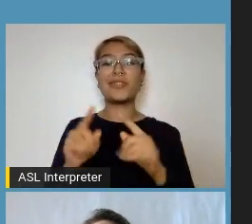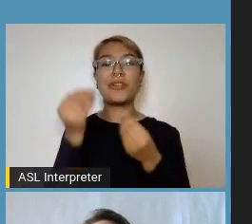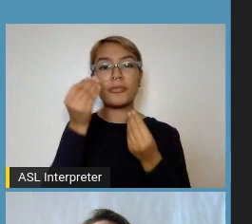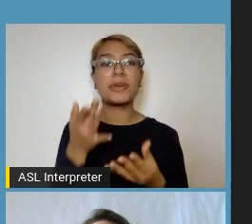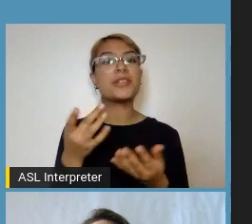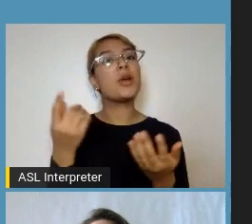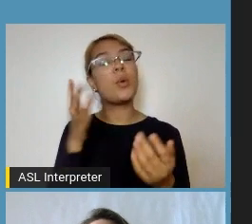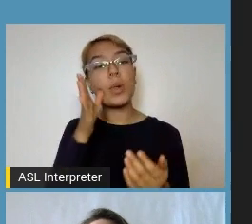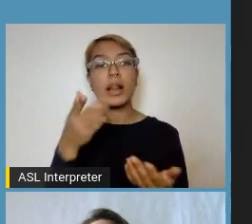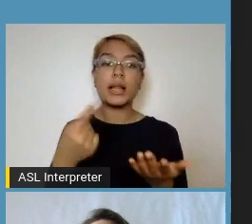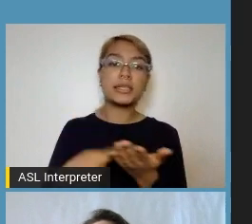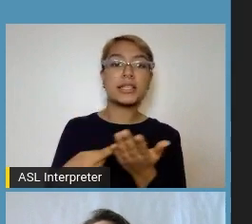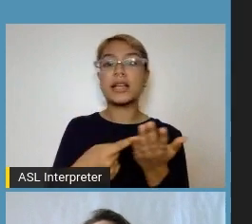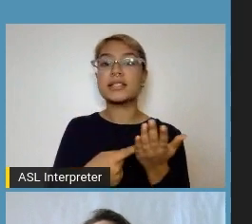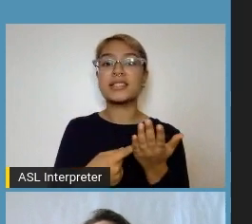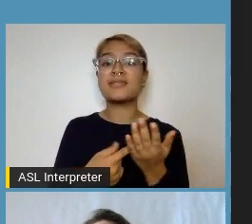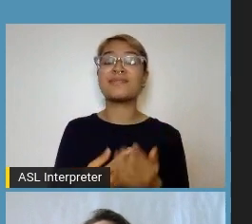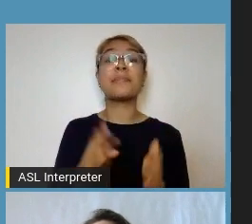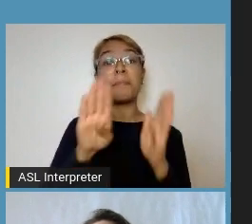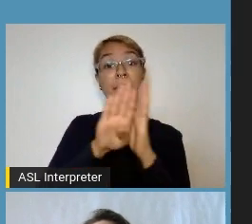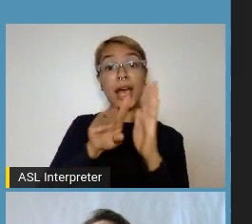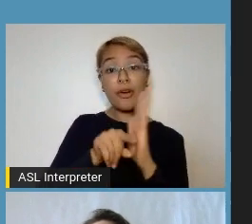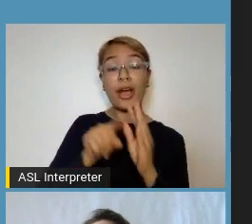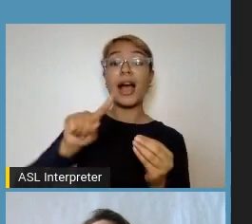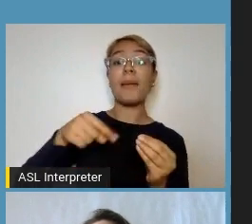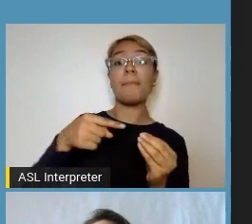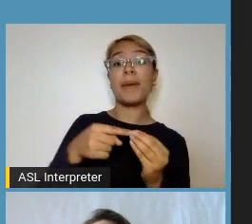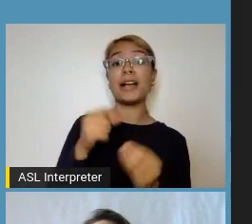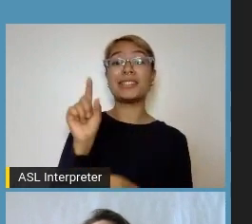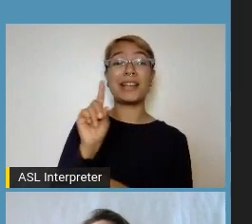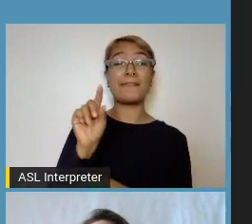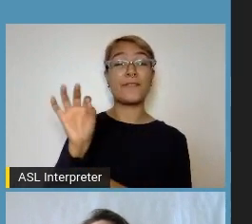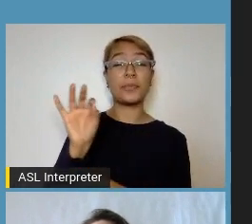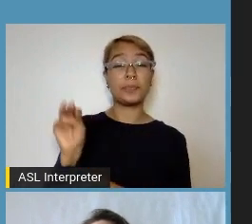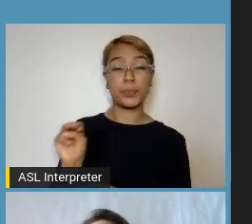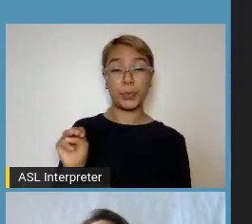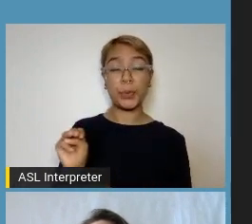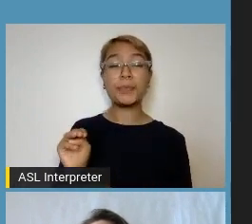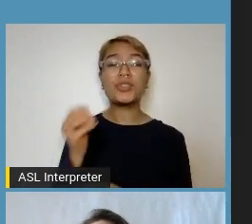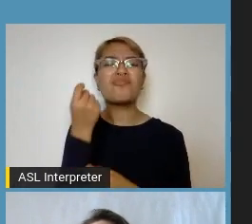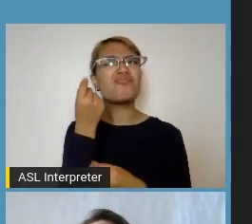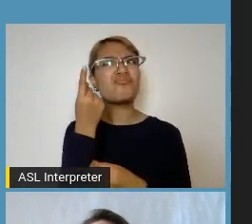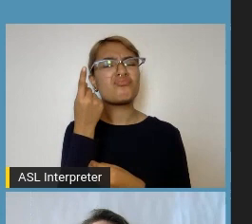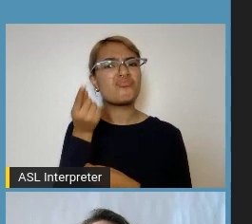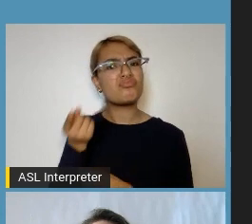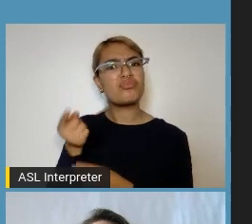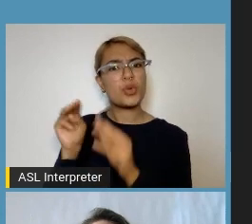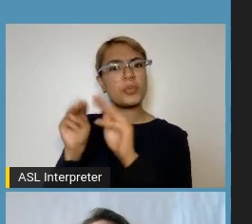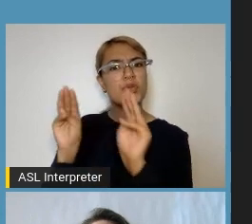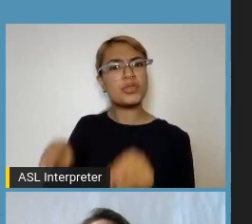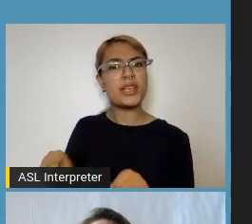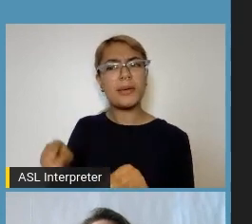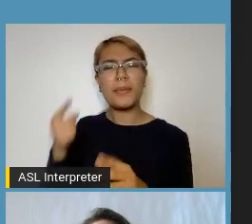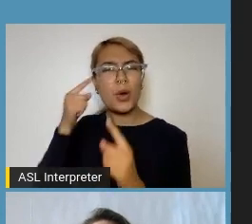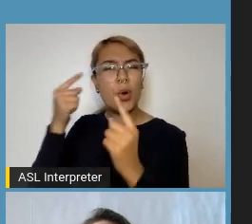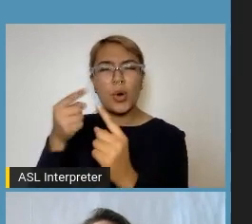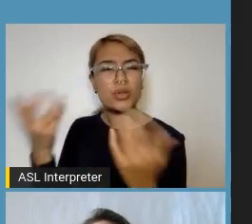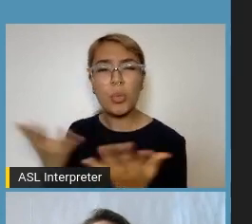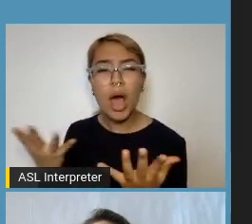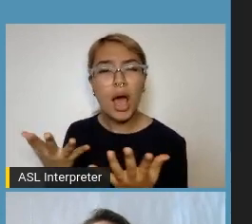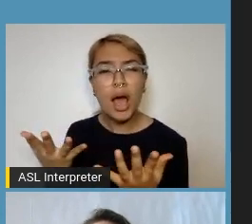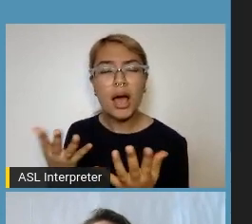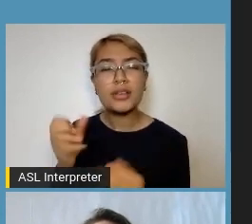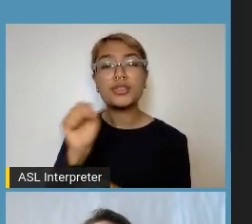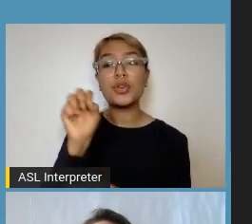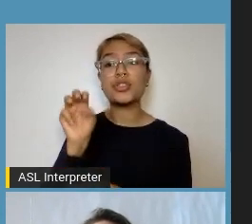I'm going to give you some background on the Dykeman Farmhouse Museum so that you have an understanding of what the museum is trying to accomplish through its social